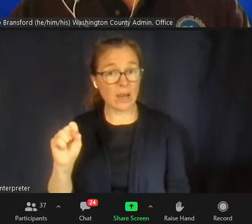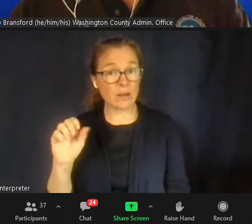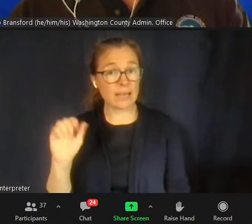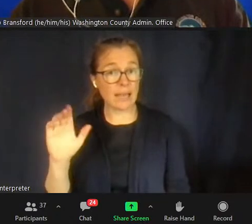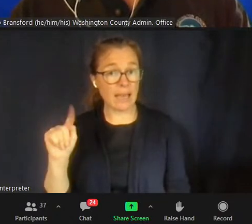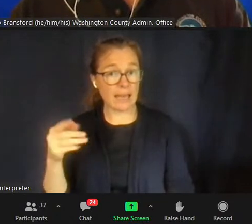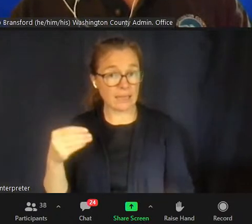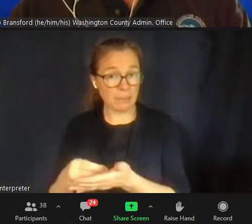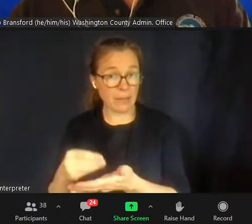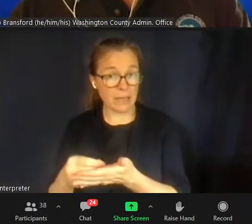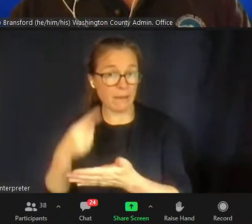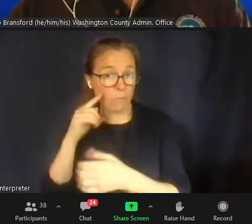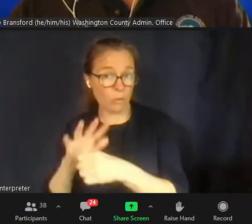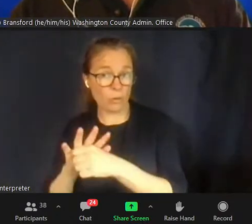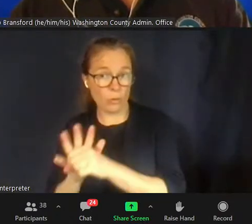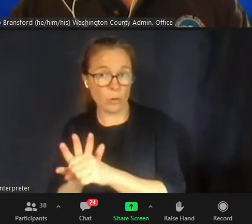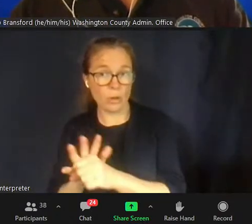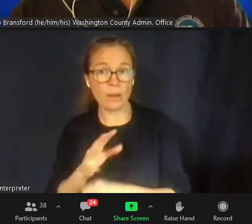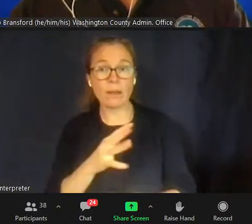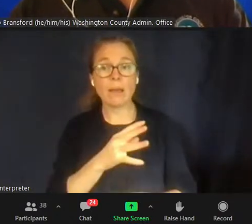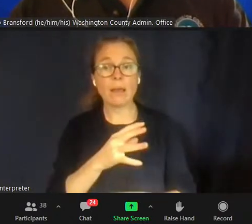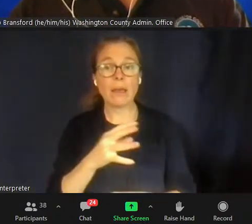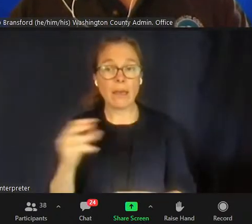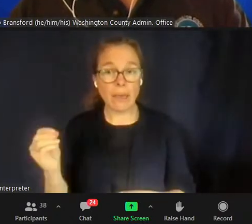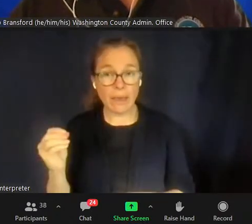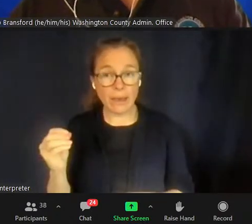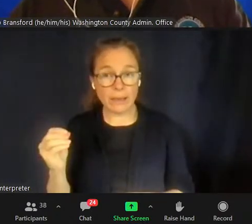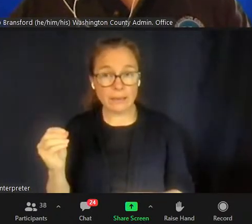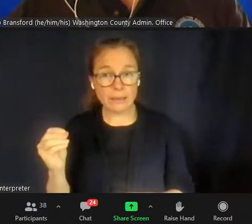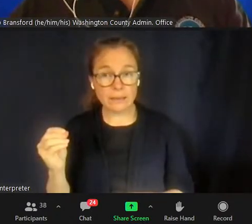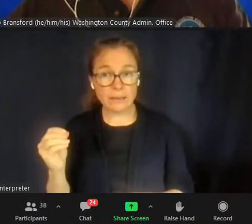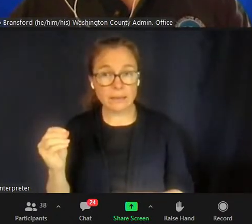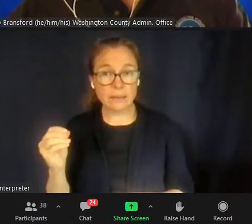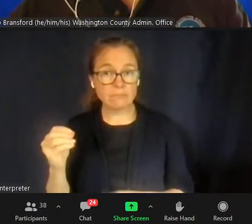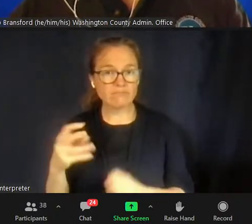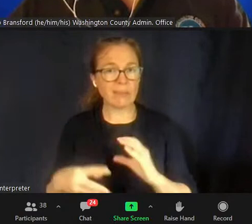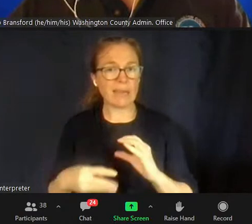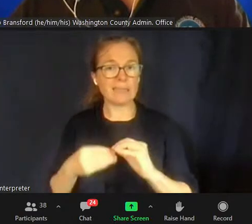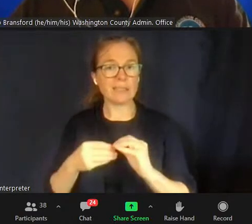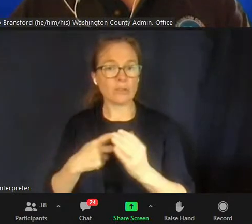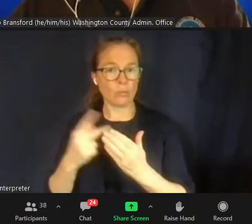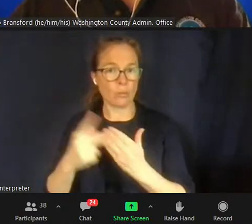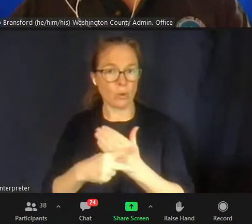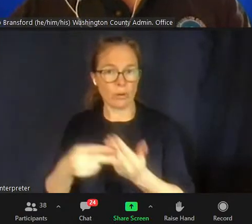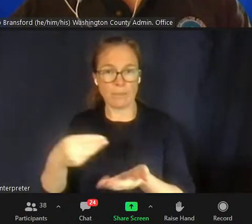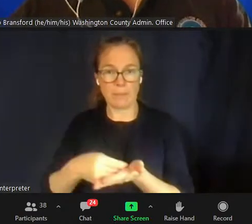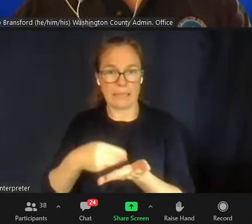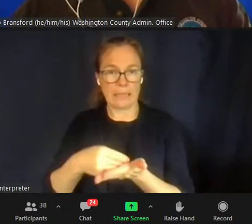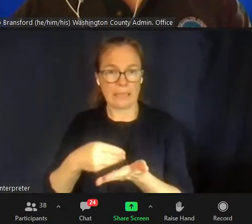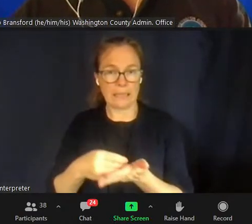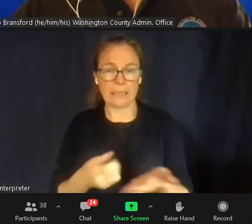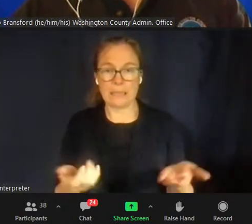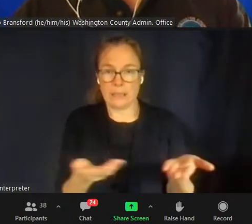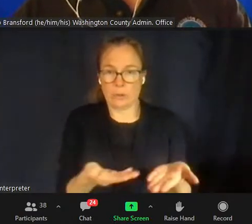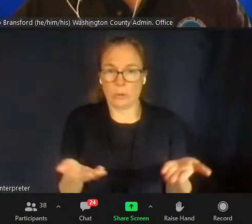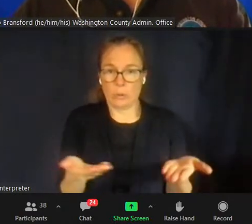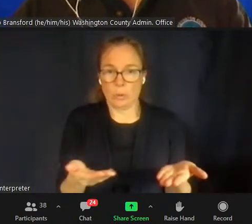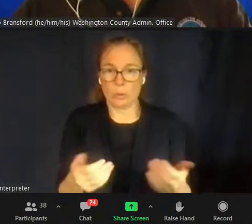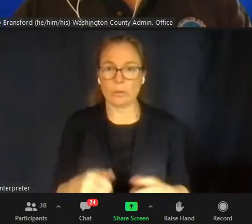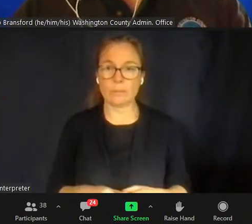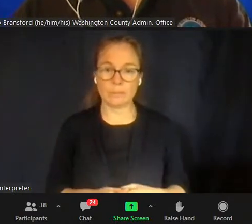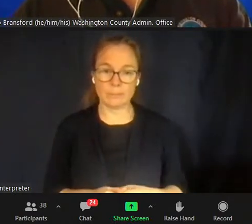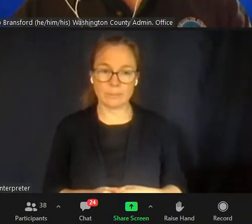also through our additional program dollars here in our area,